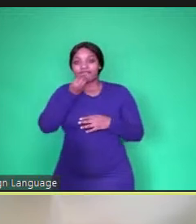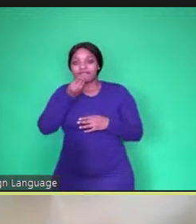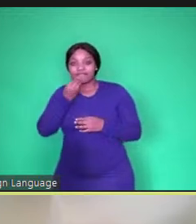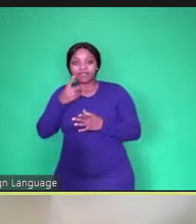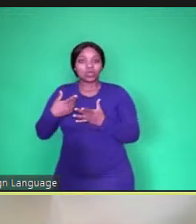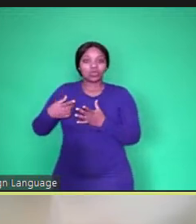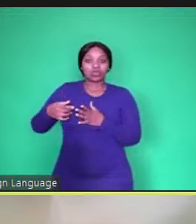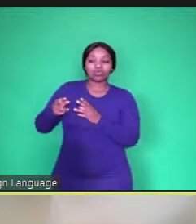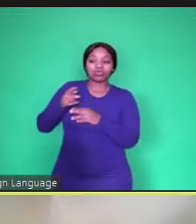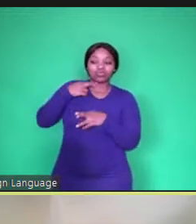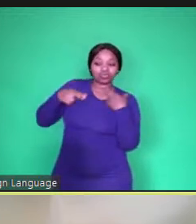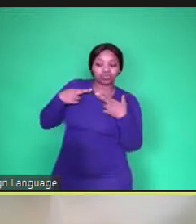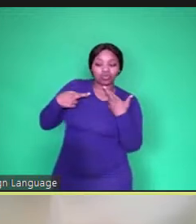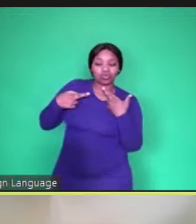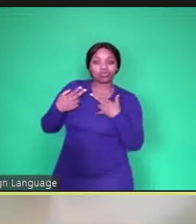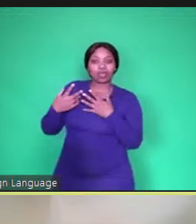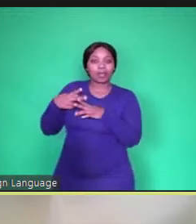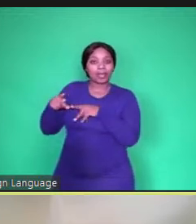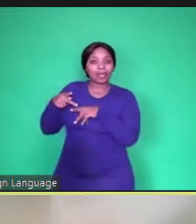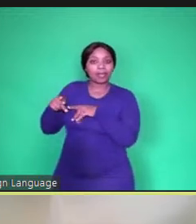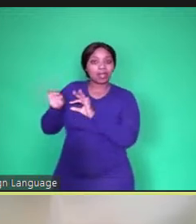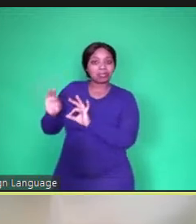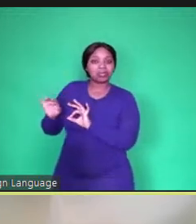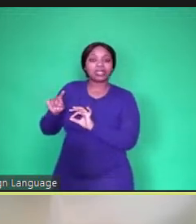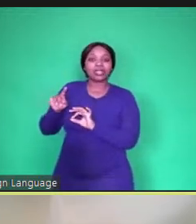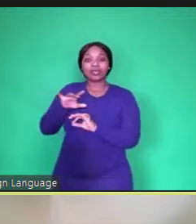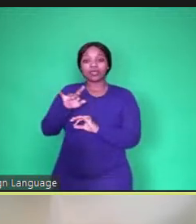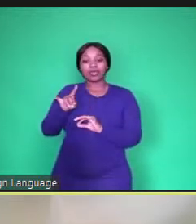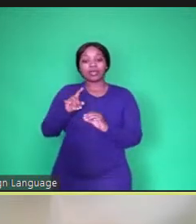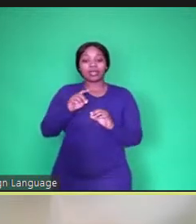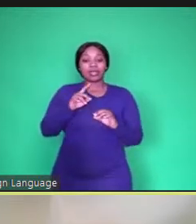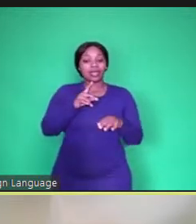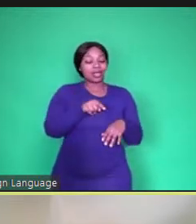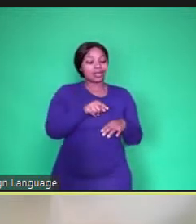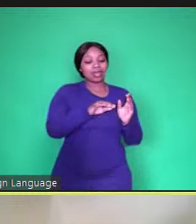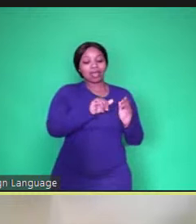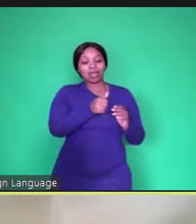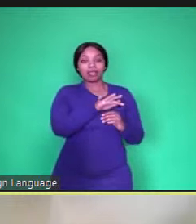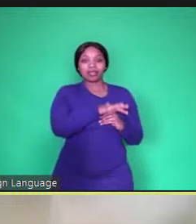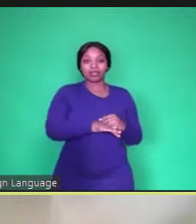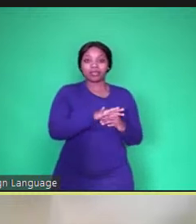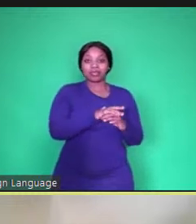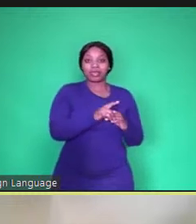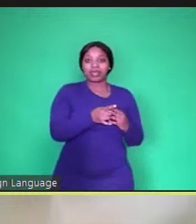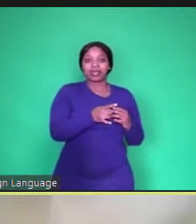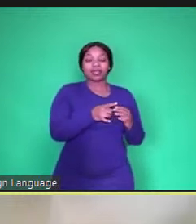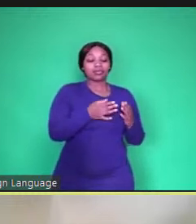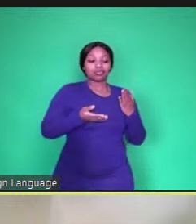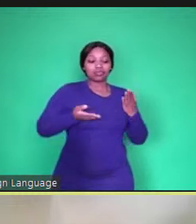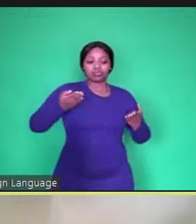that employment for females was higher as compared to their male counterparts.